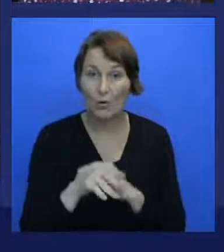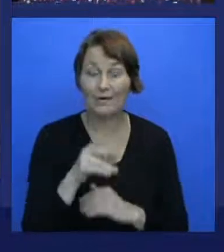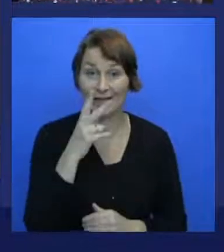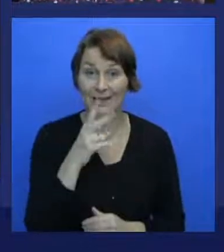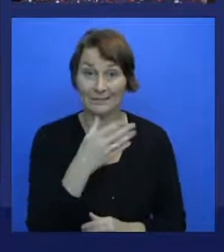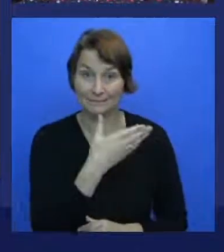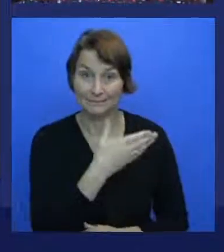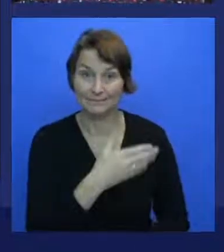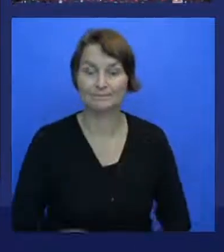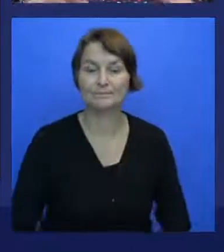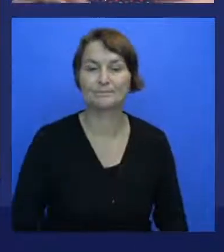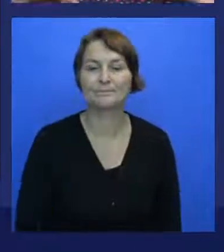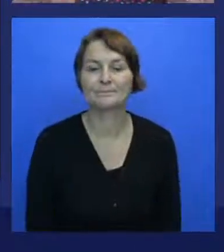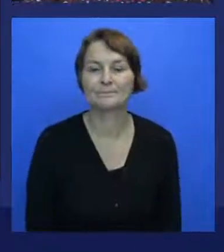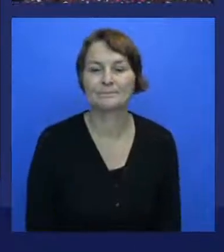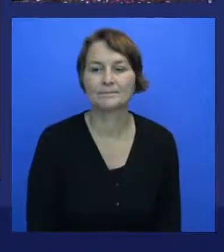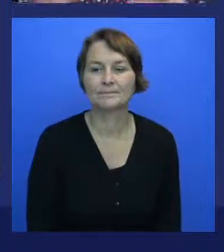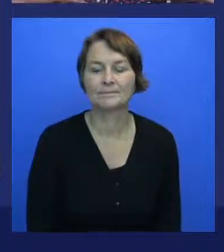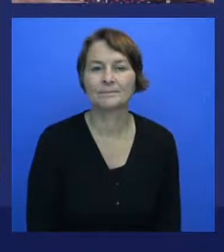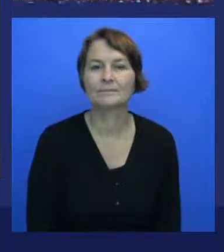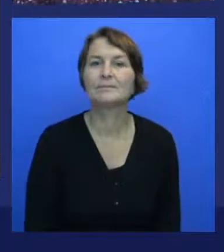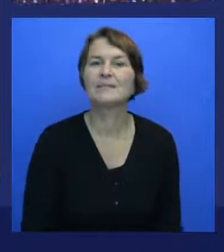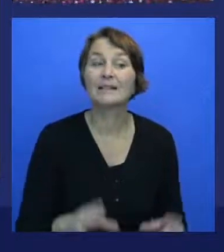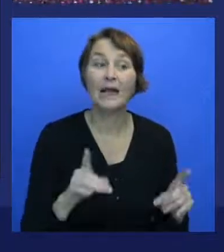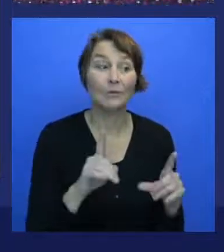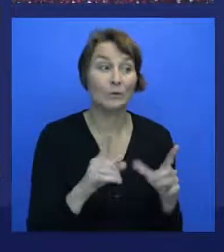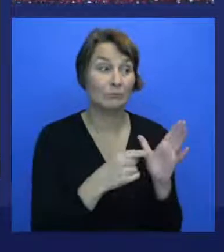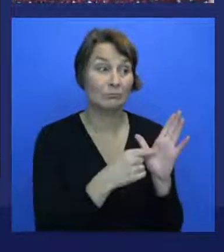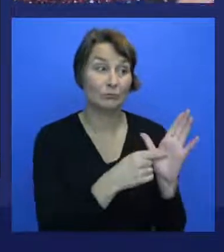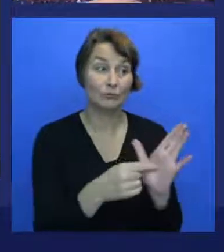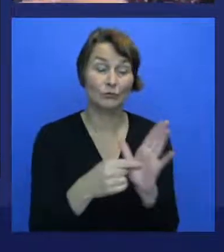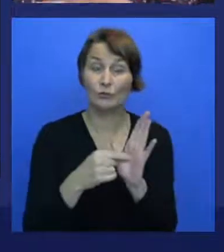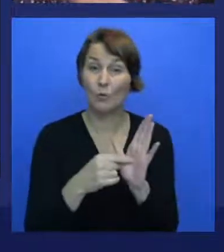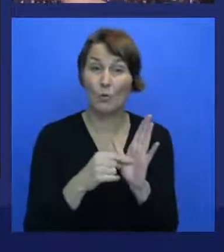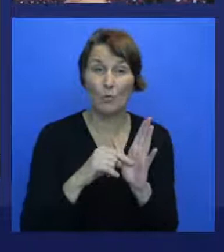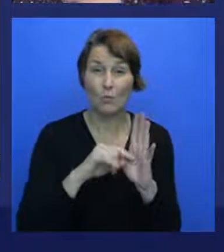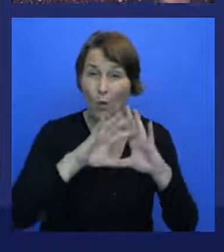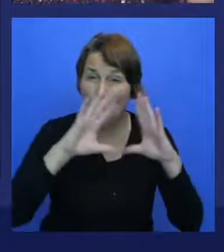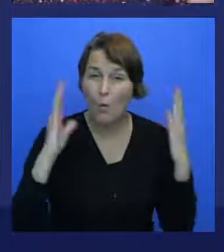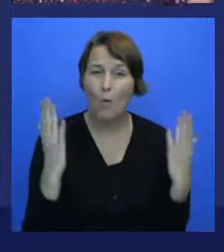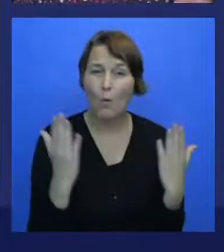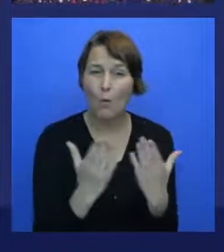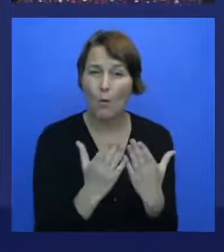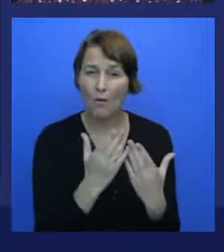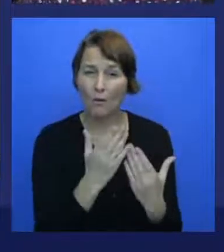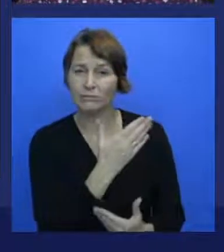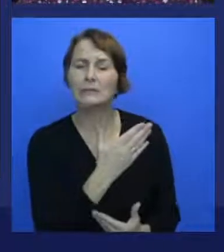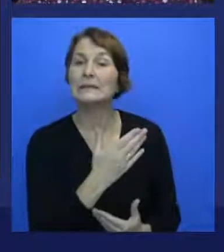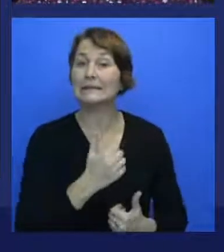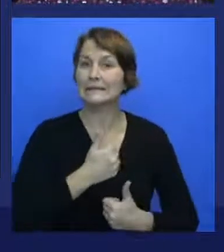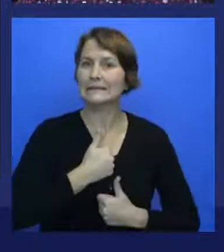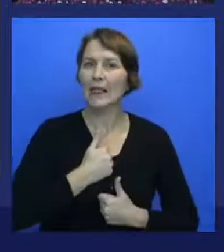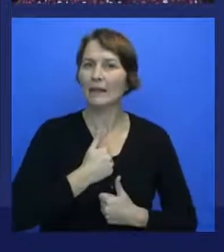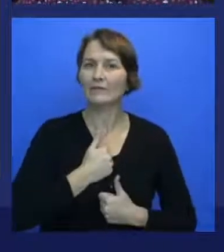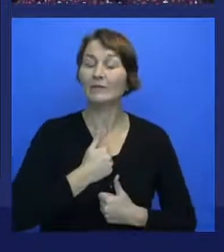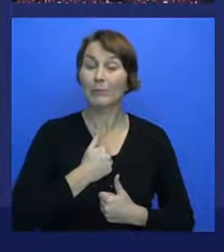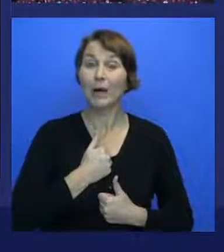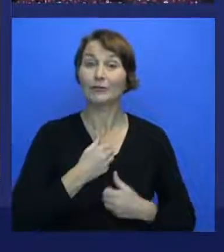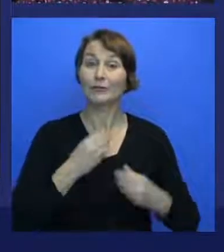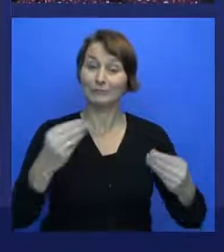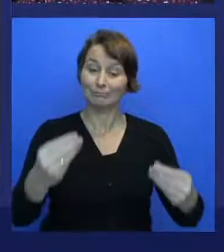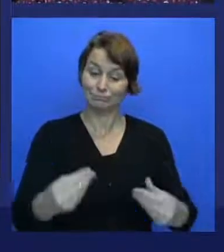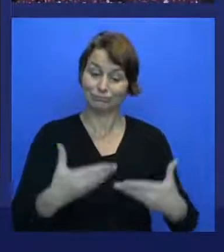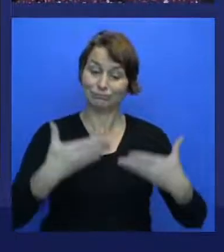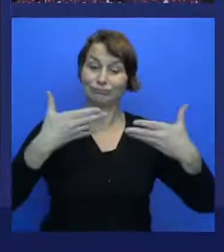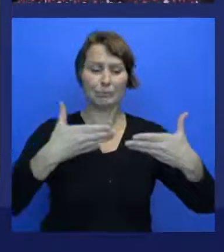will describe the entire thing basically without you having to do anything. So here you see I found